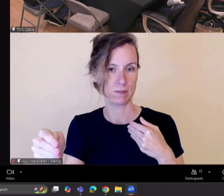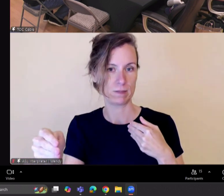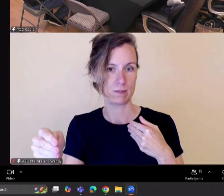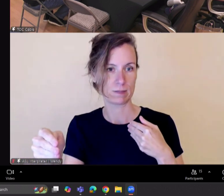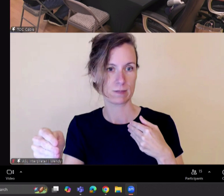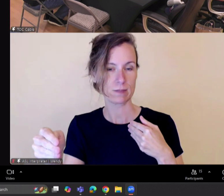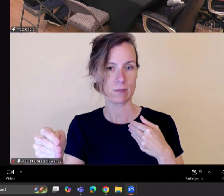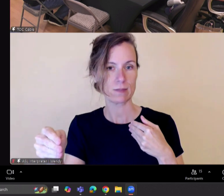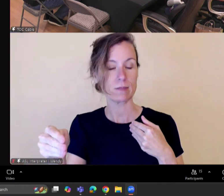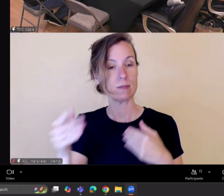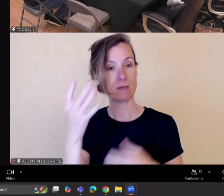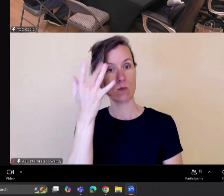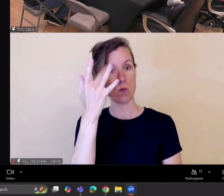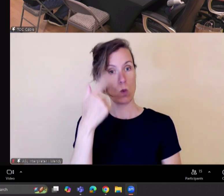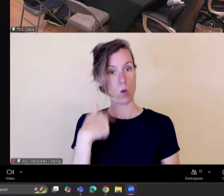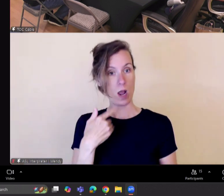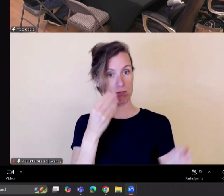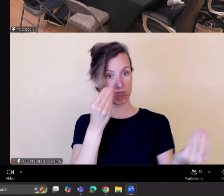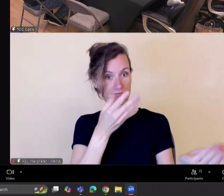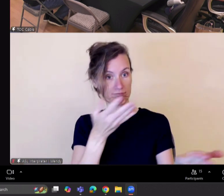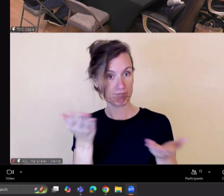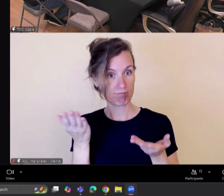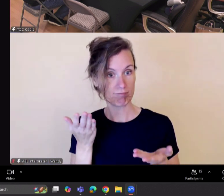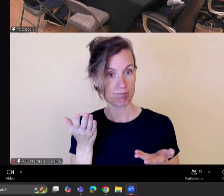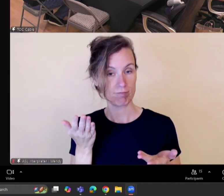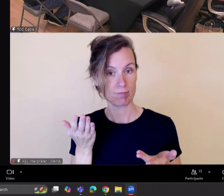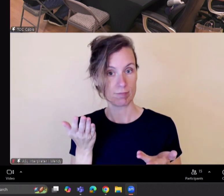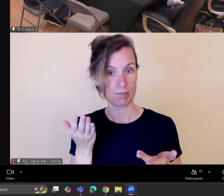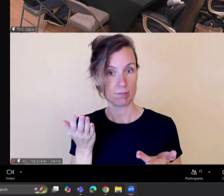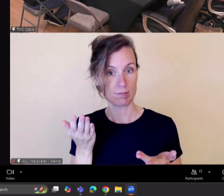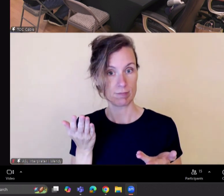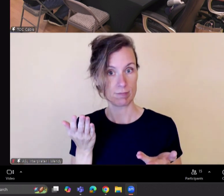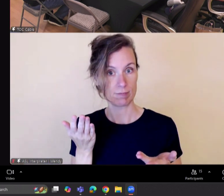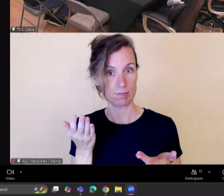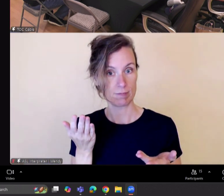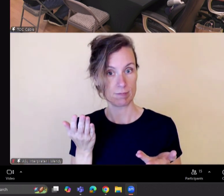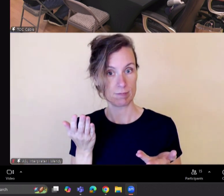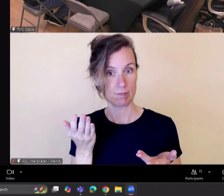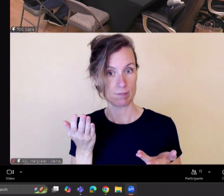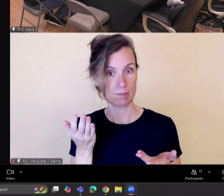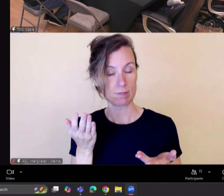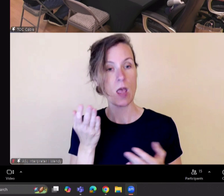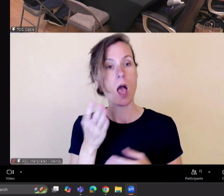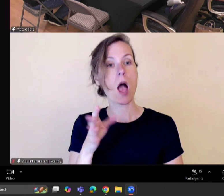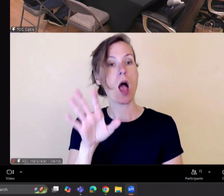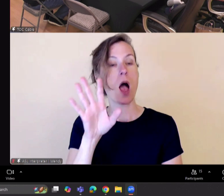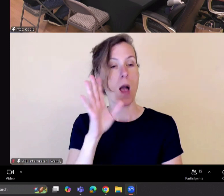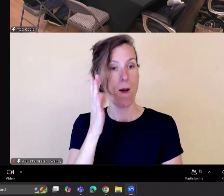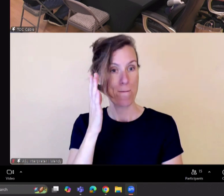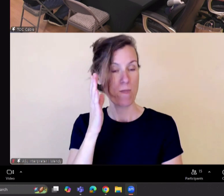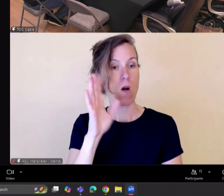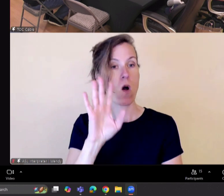Why am I sharing this with the mayor, the council community? Is because a 4,000-pound automobile